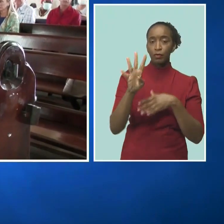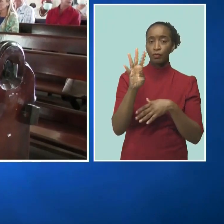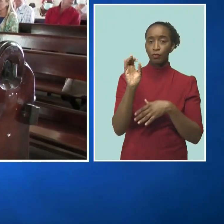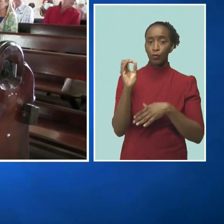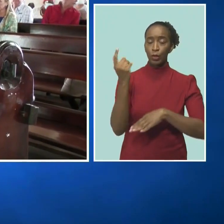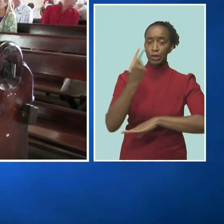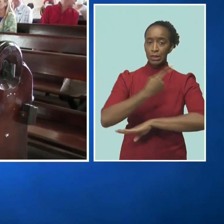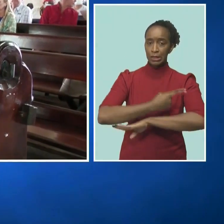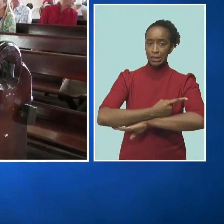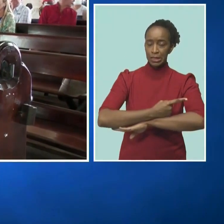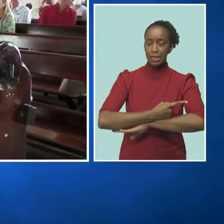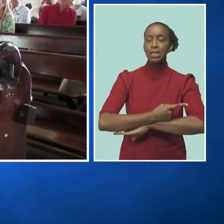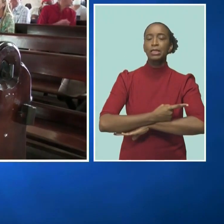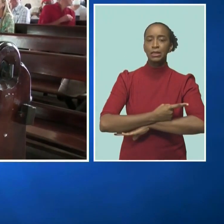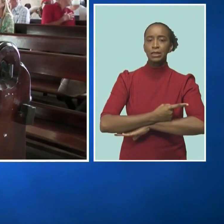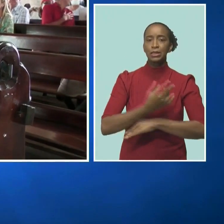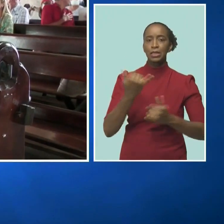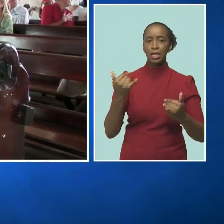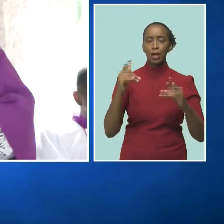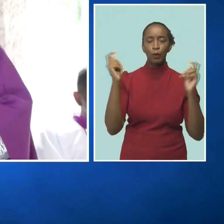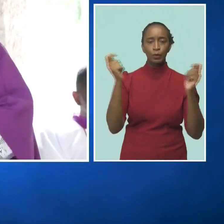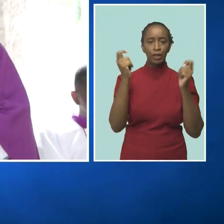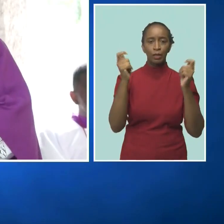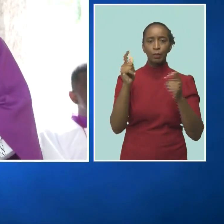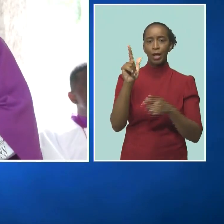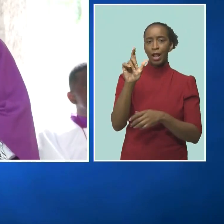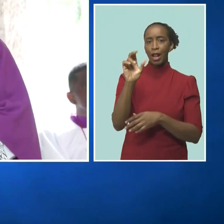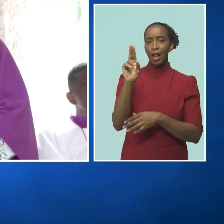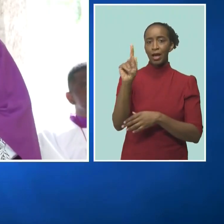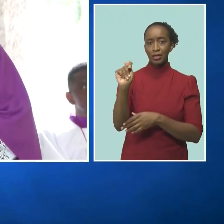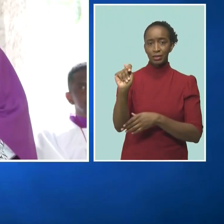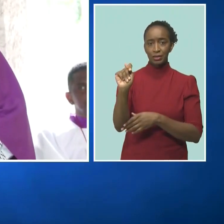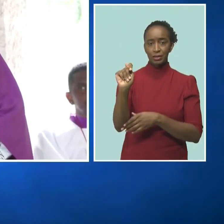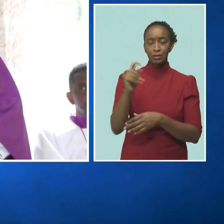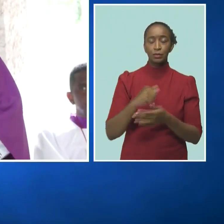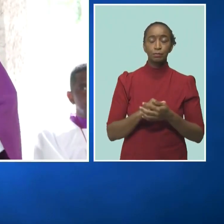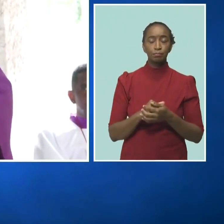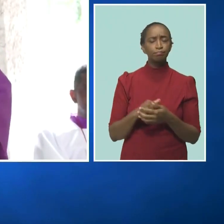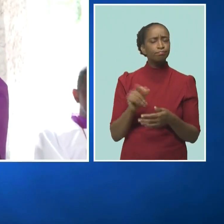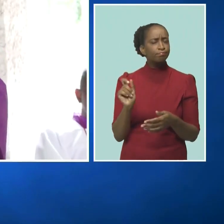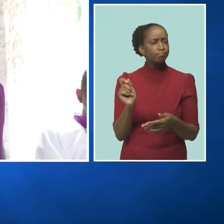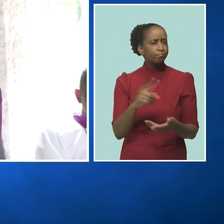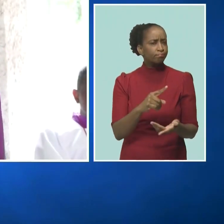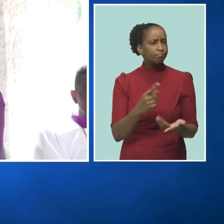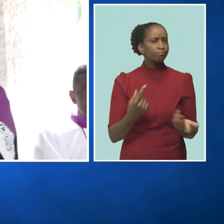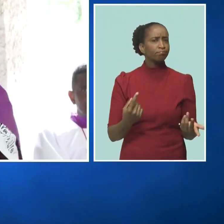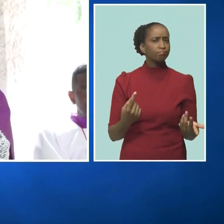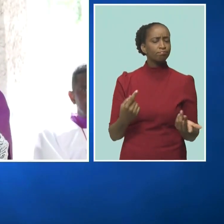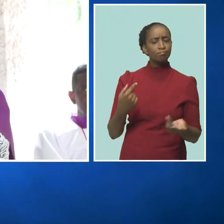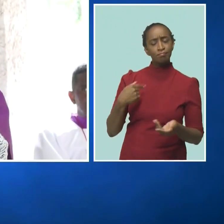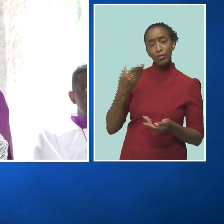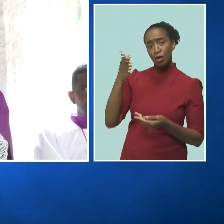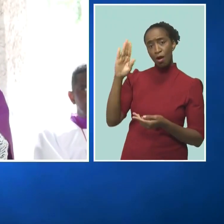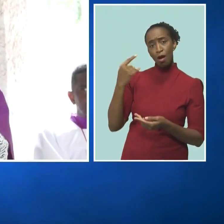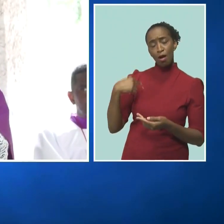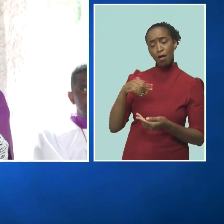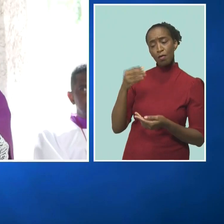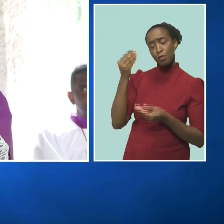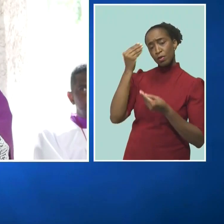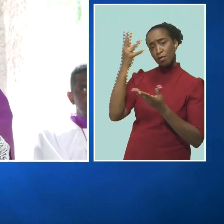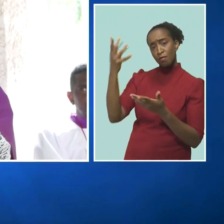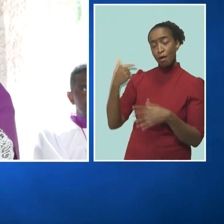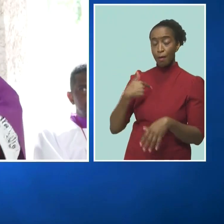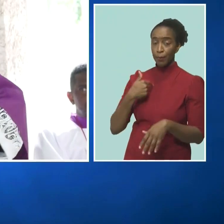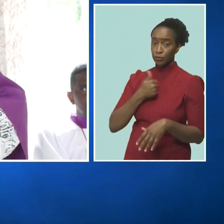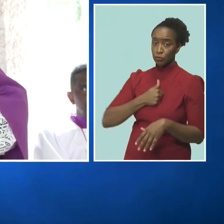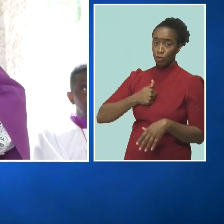season. Are we a people who say sorry to God? Do we say sorry?